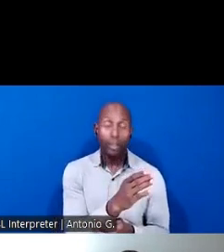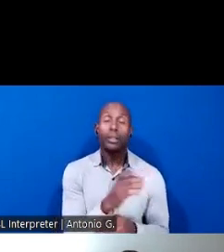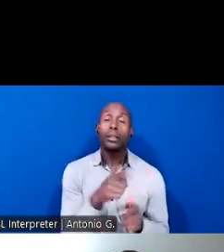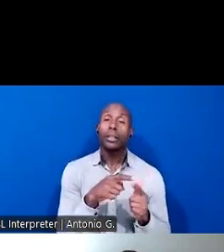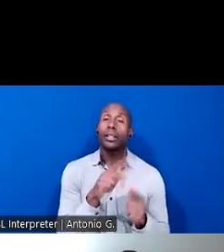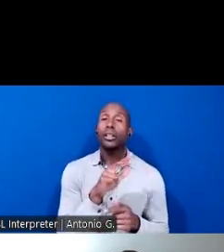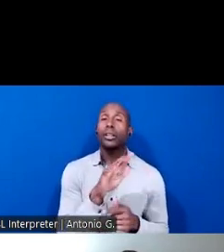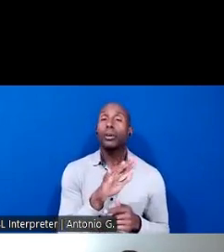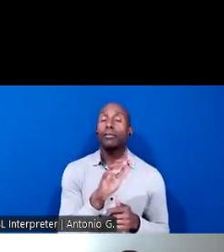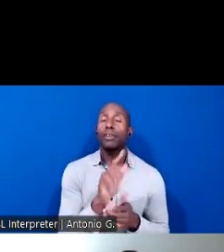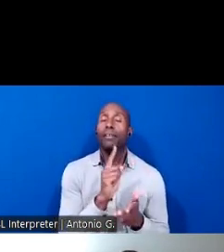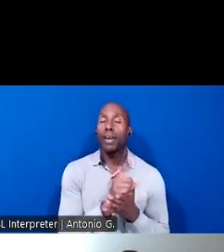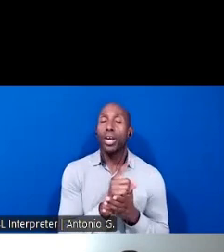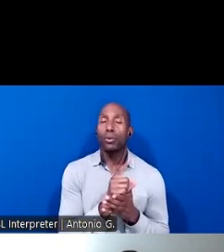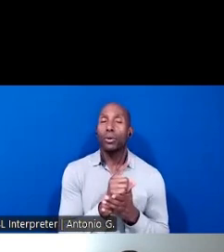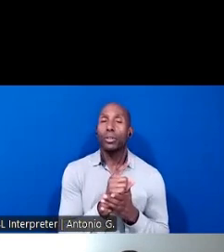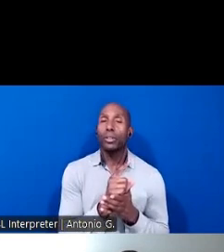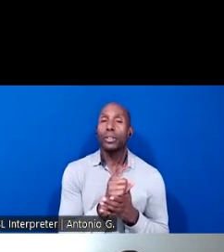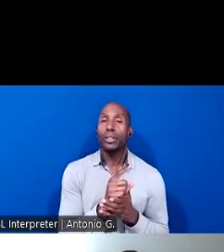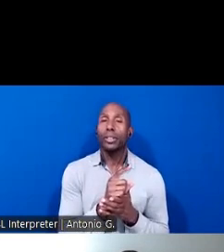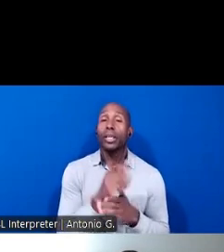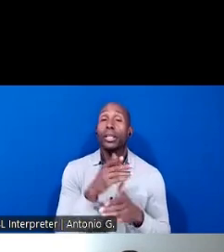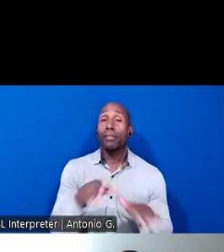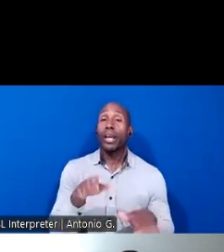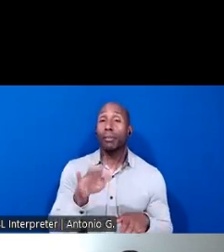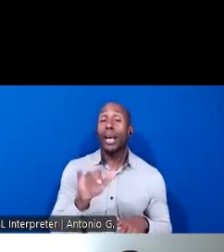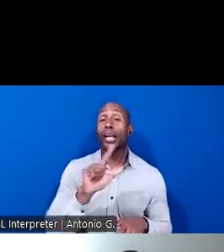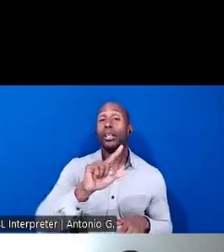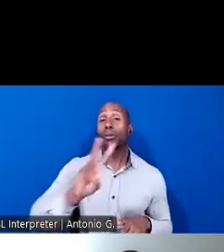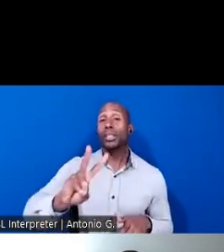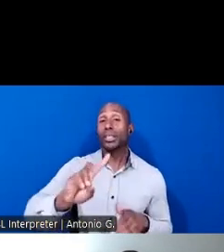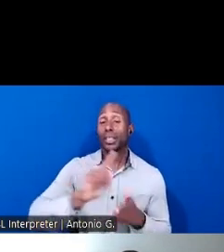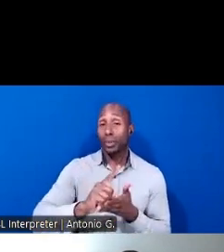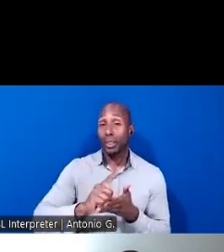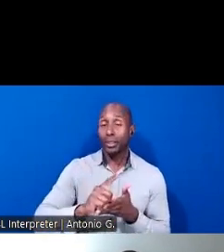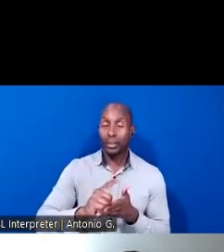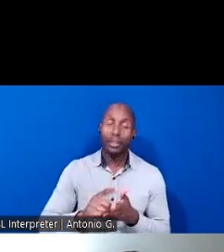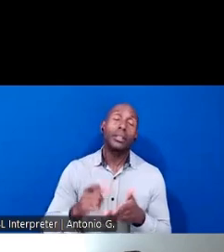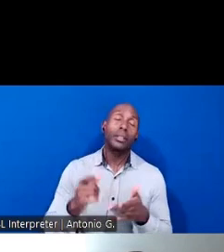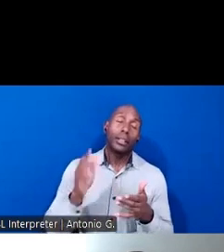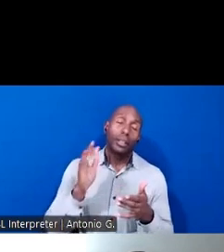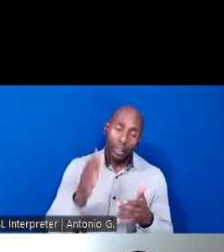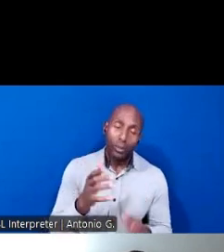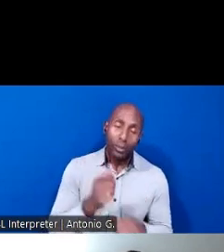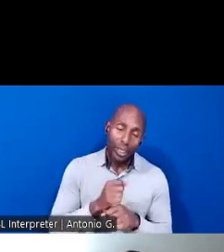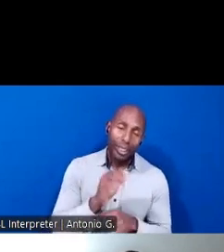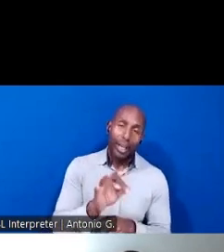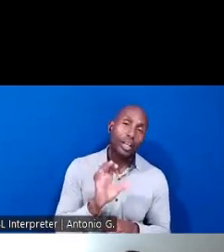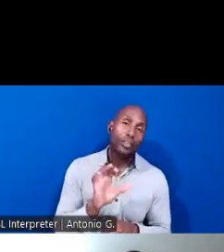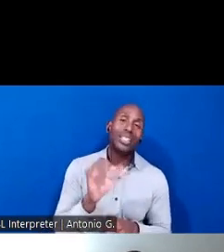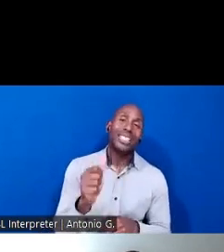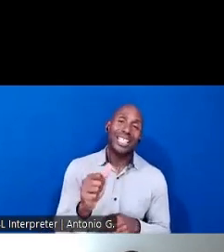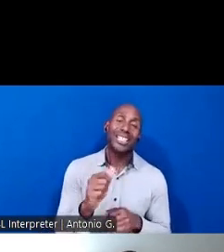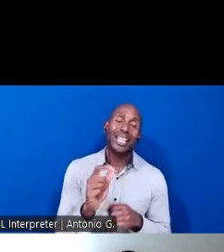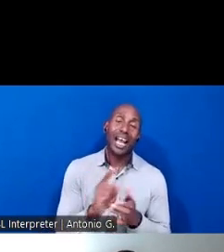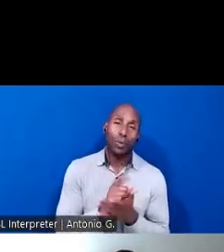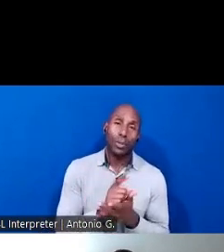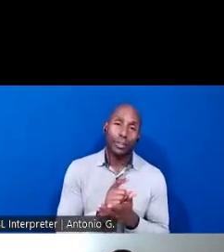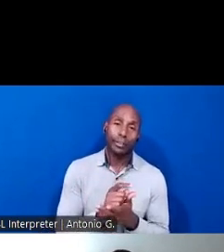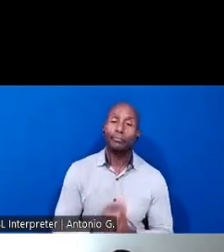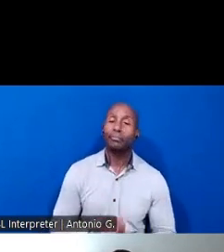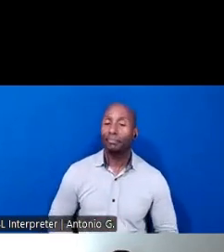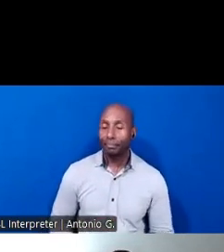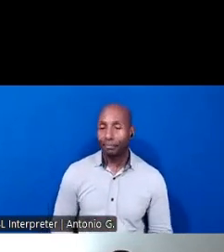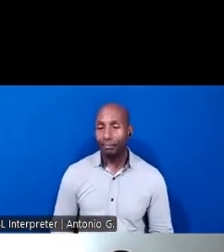26 weeks is going to give you 910 hours. So you would take all the calculations that we have provided for